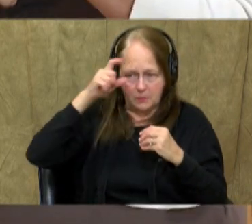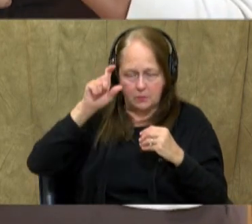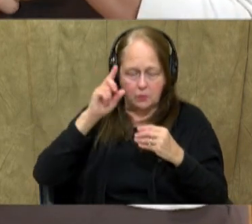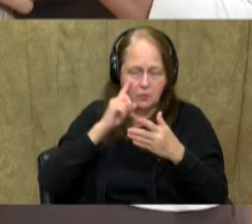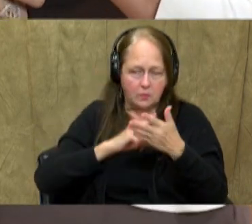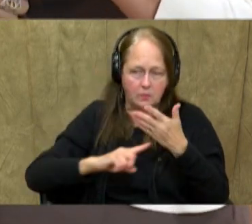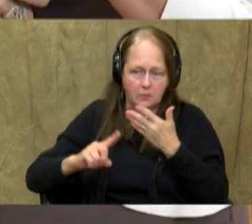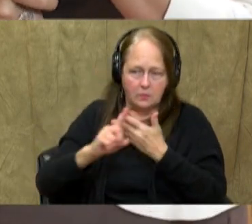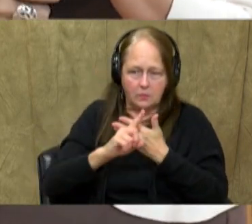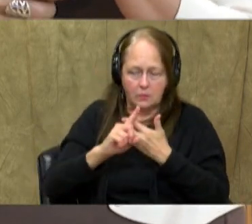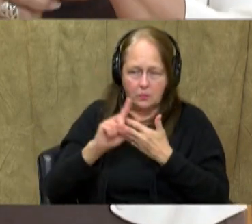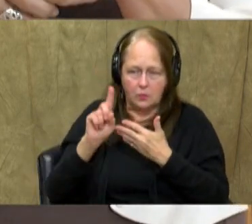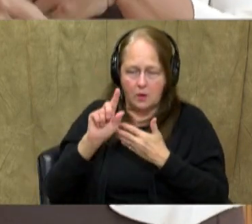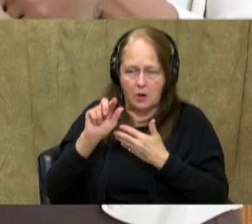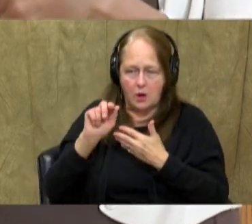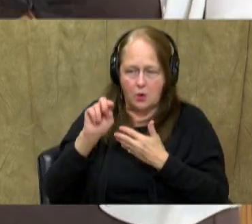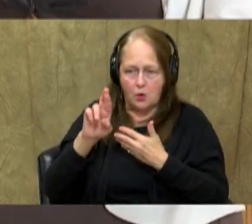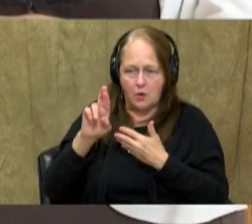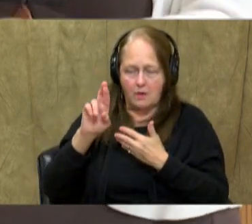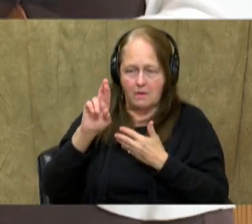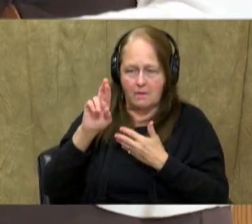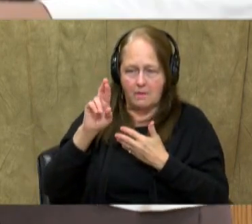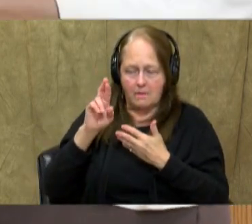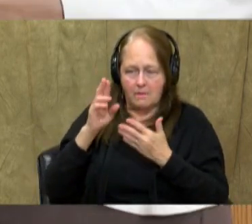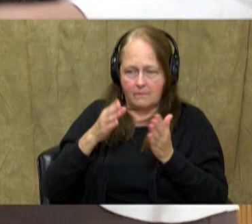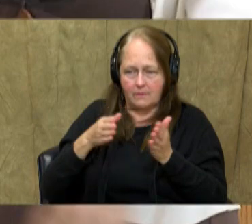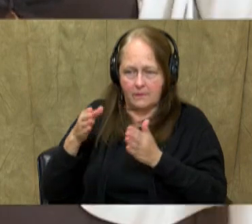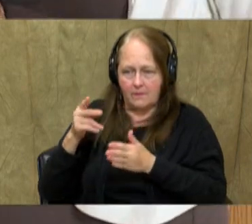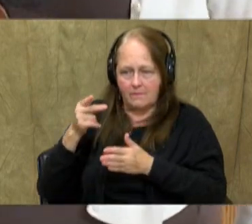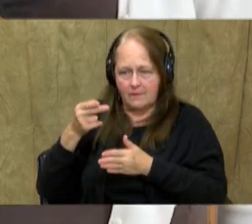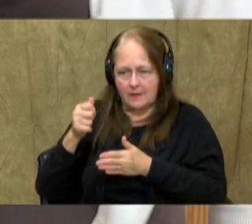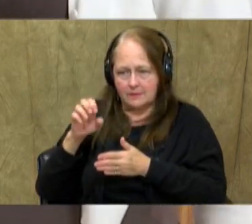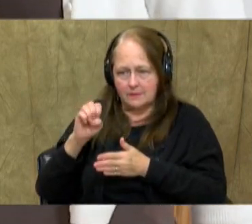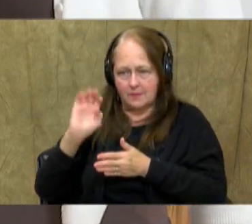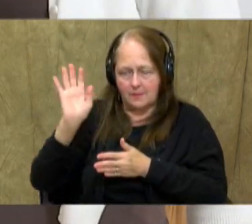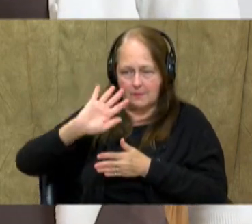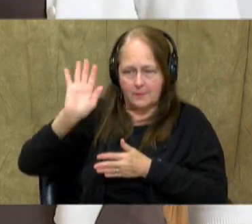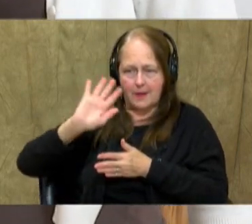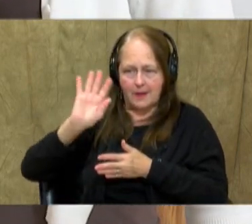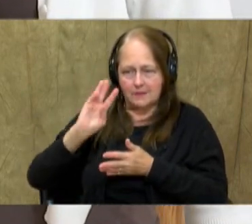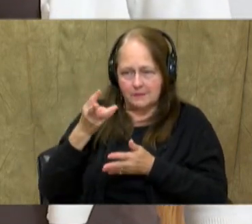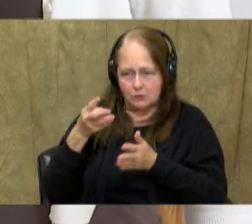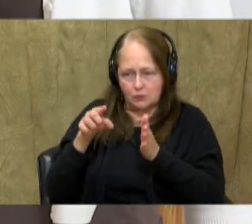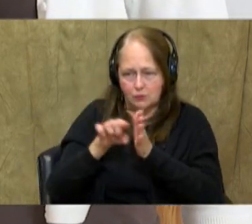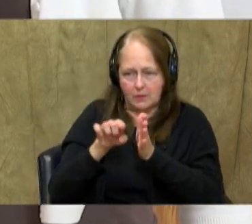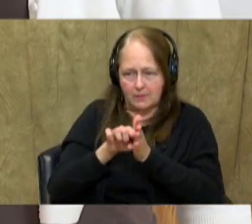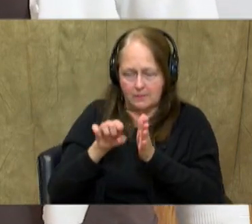we'll be talking about what lunar phase we're starting then and looking at tides. Bye, 6th grade.